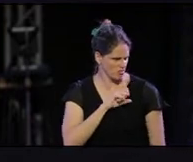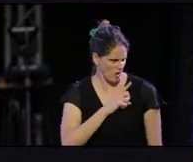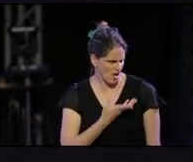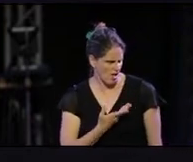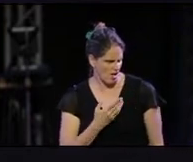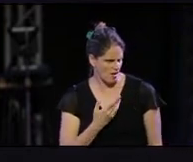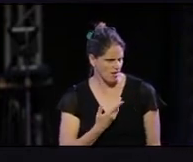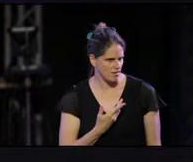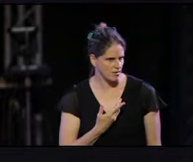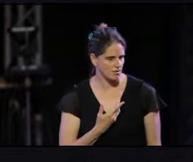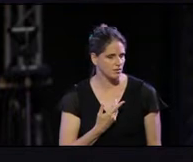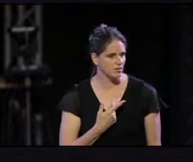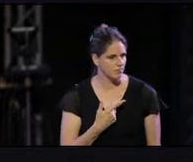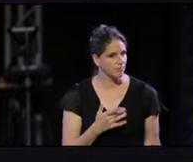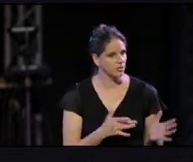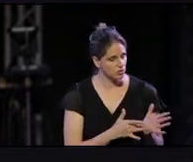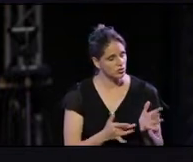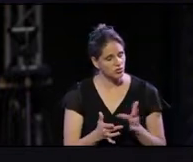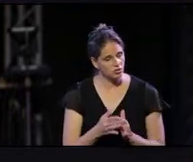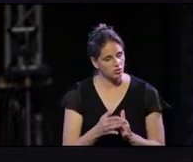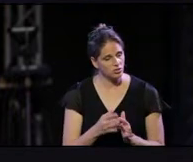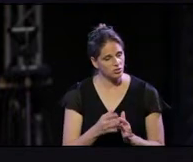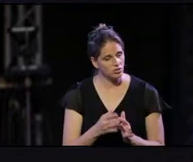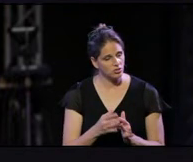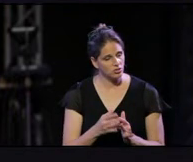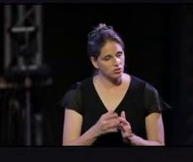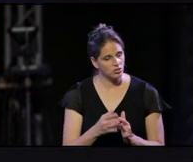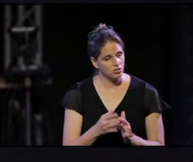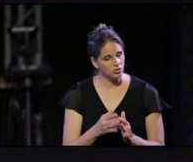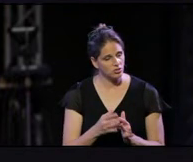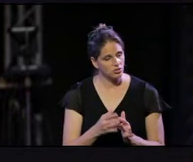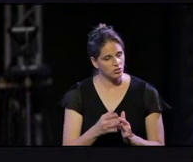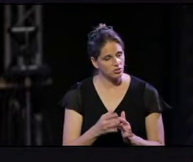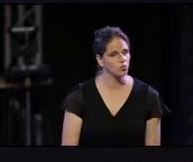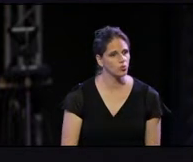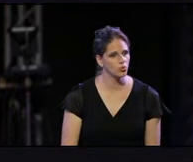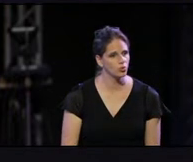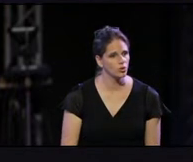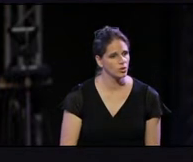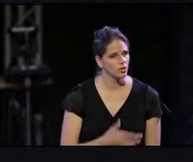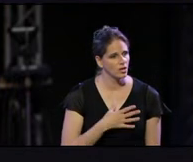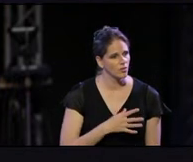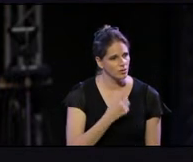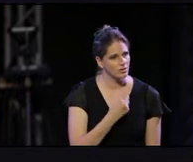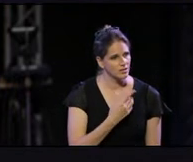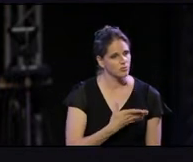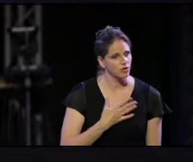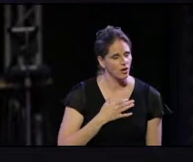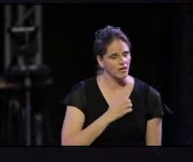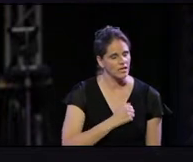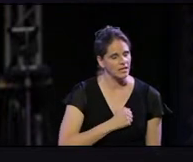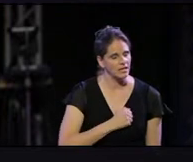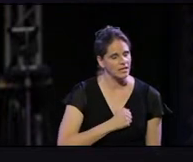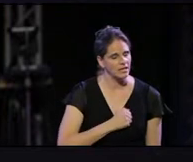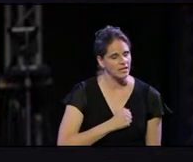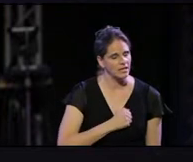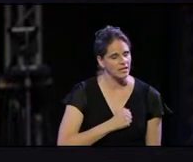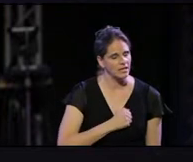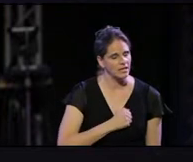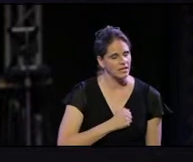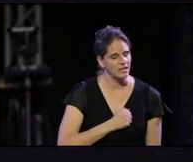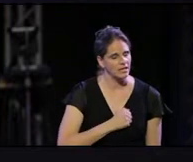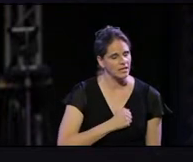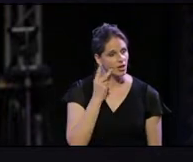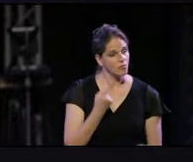Perhaps that awkward moment when you confront somebody because they're doing something they shouldn't be doing. But you see, this proof of his life in